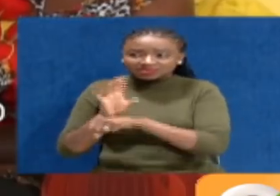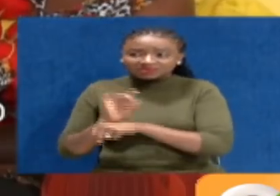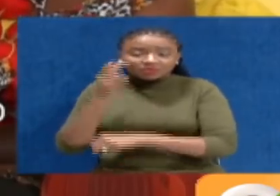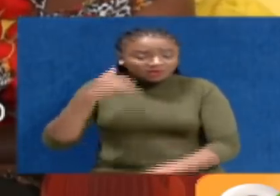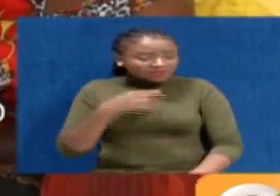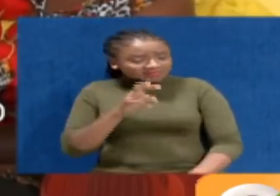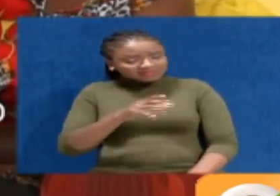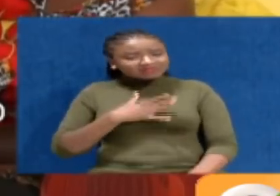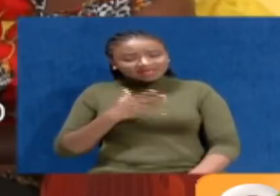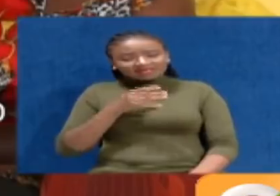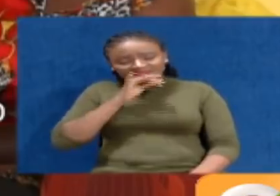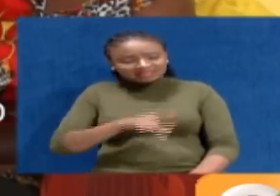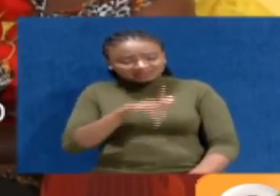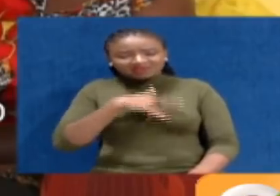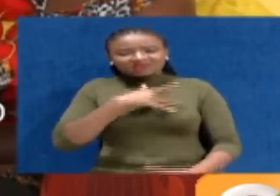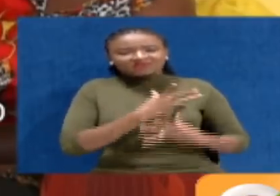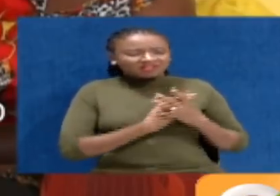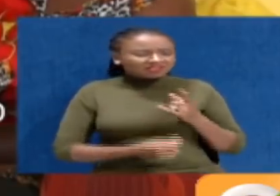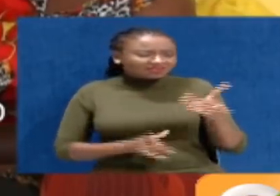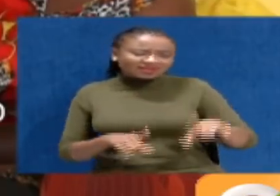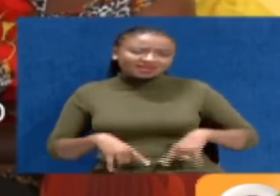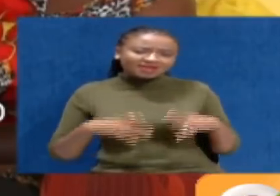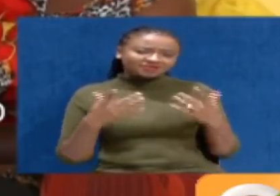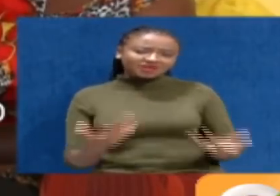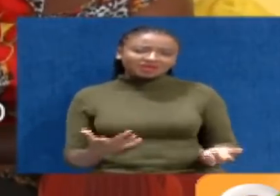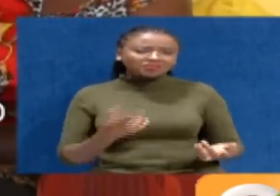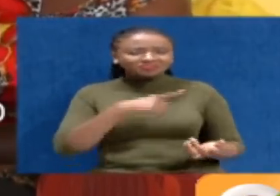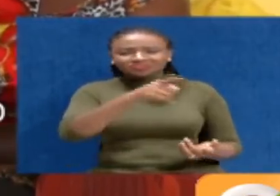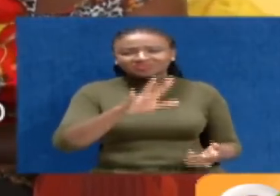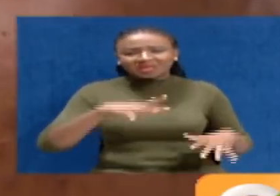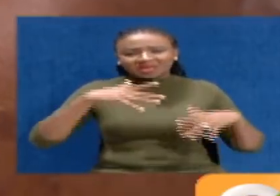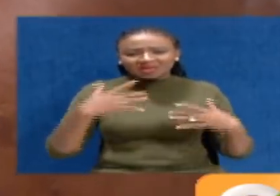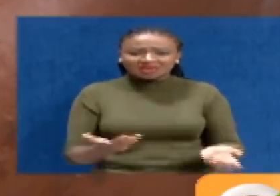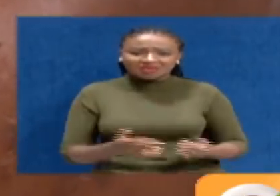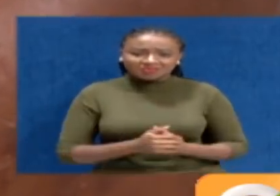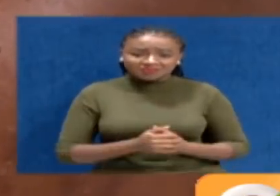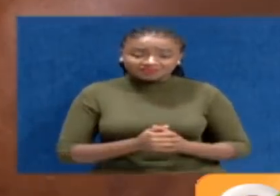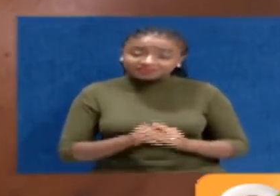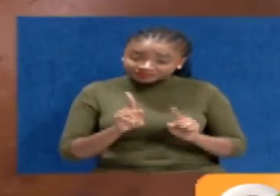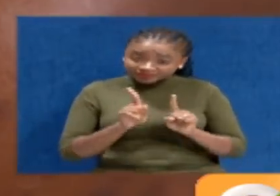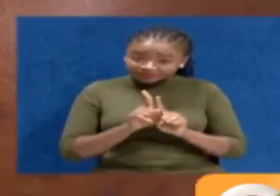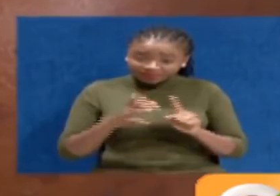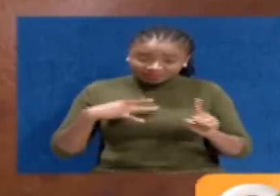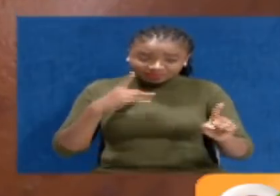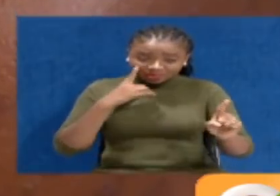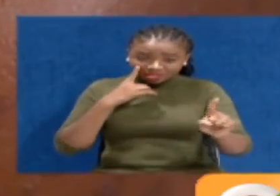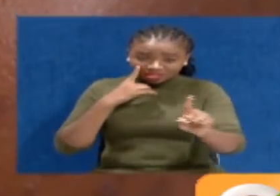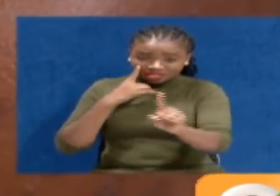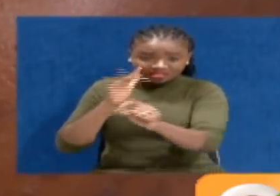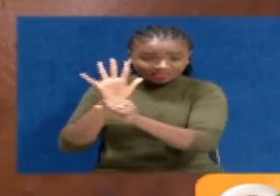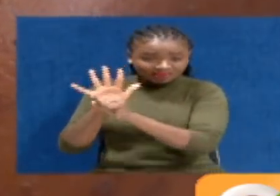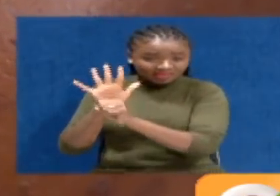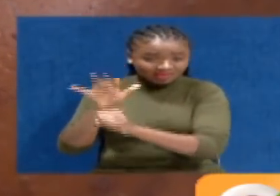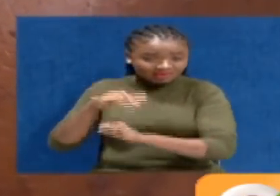Inanifanyanga nisikie nikiwa down kabisa, cause nashindwa hiyo ni maisha gani? Taishi aje? Like many patients we have seen all around